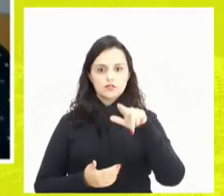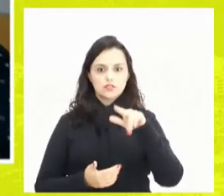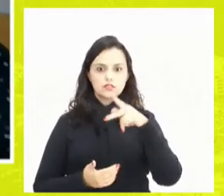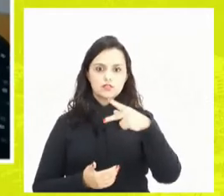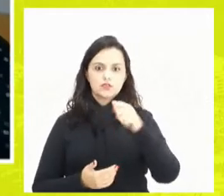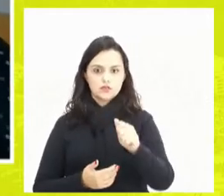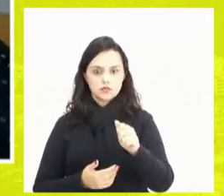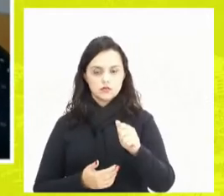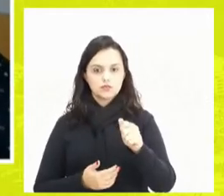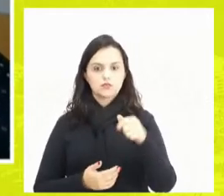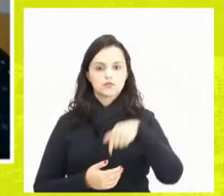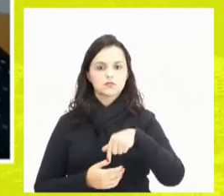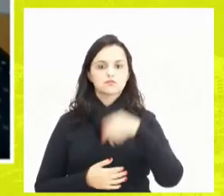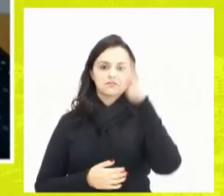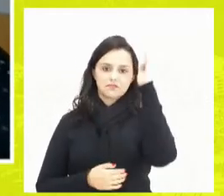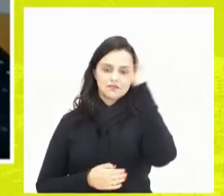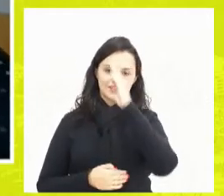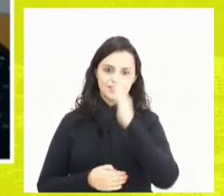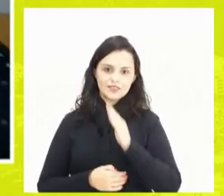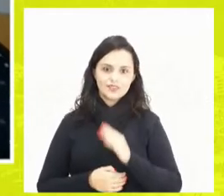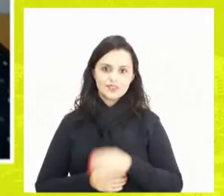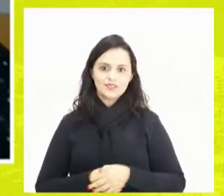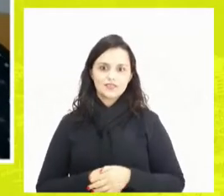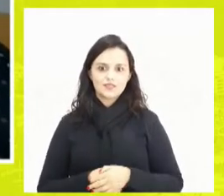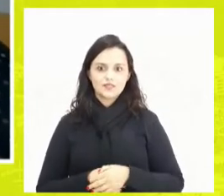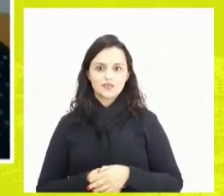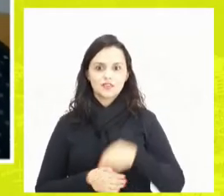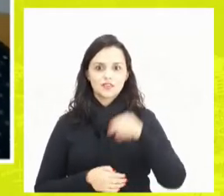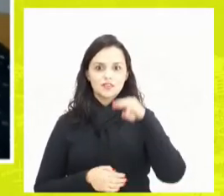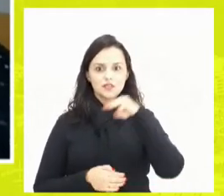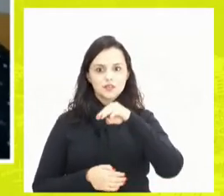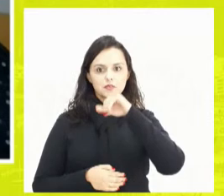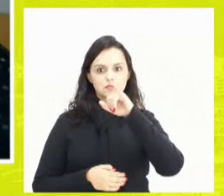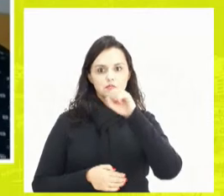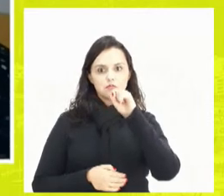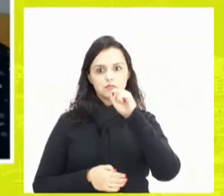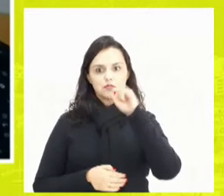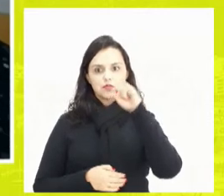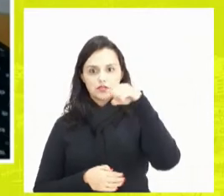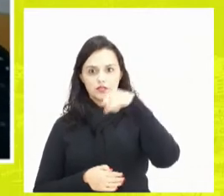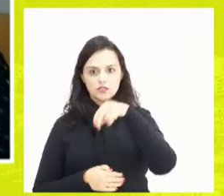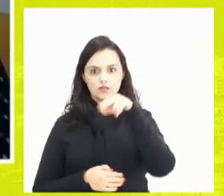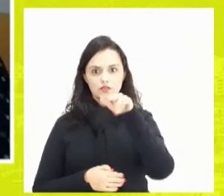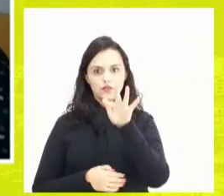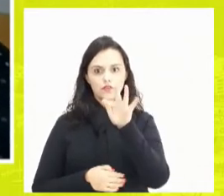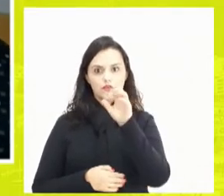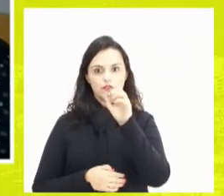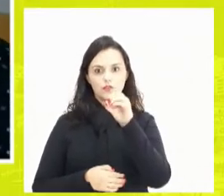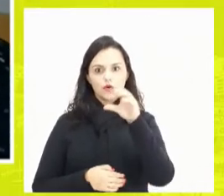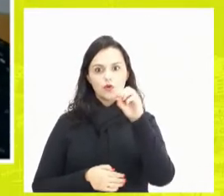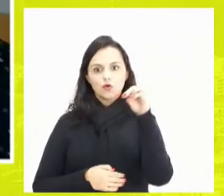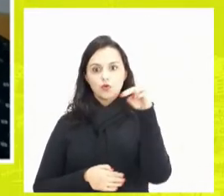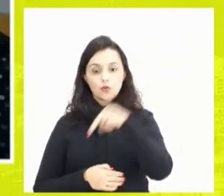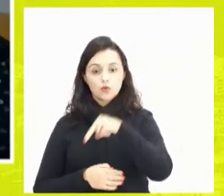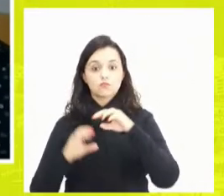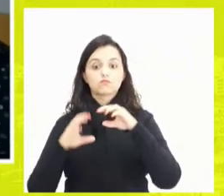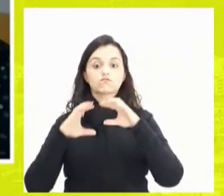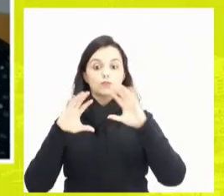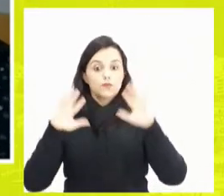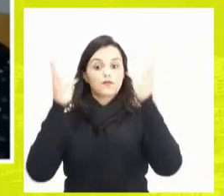lupa to have to hold uh miss infalcon in brazil it's a global movement that brings solutions on